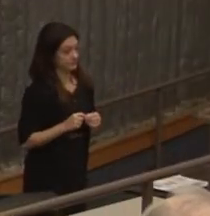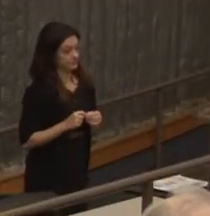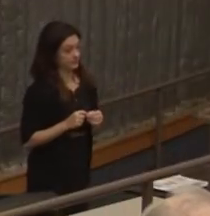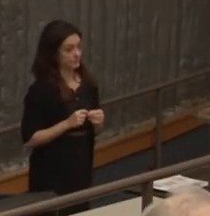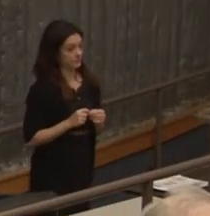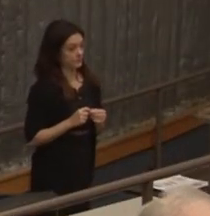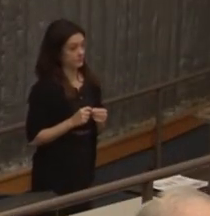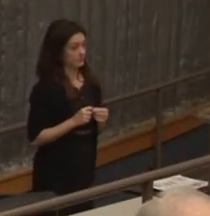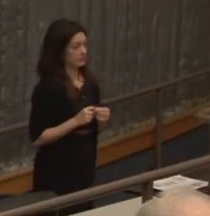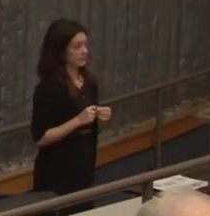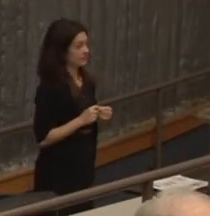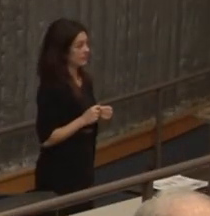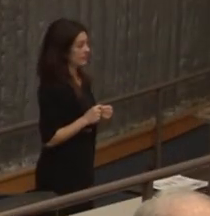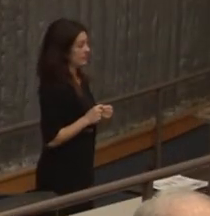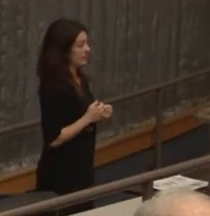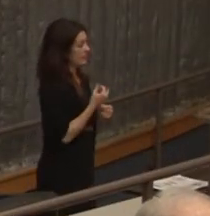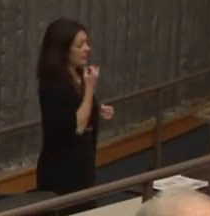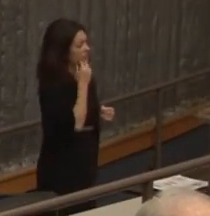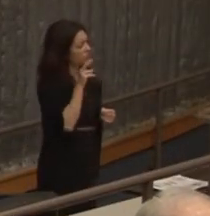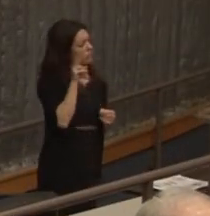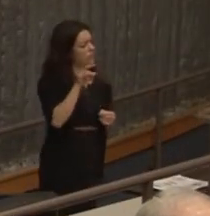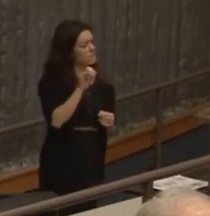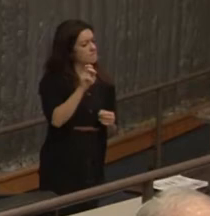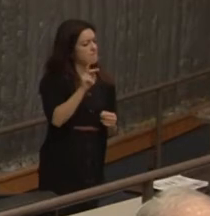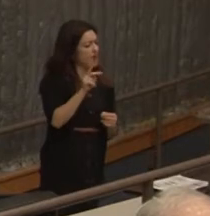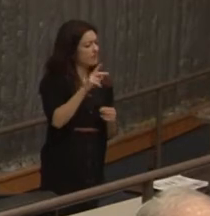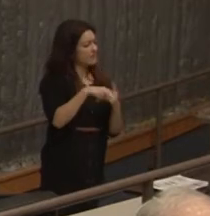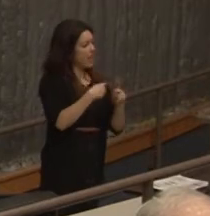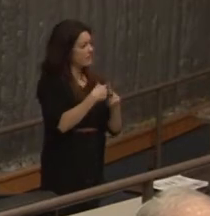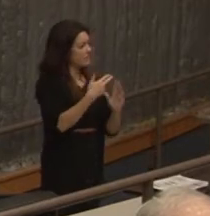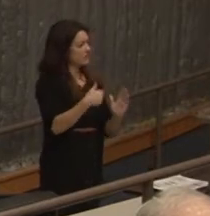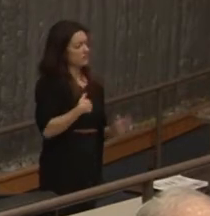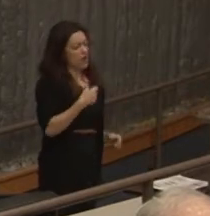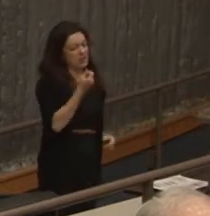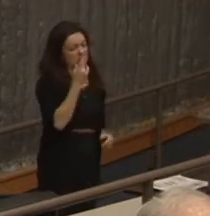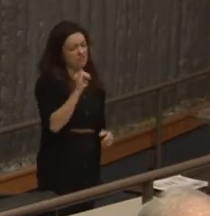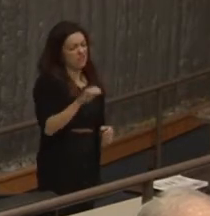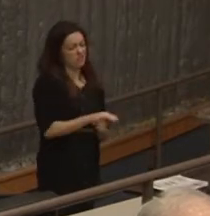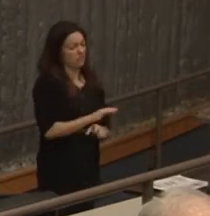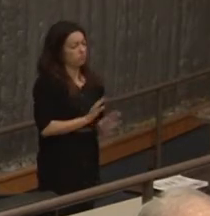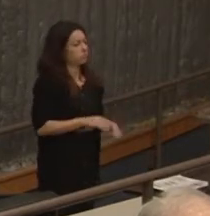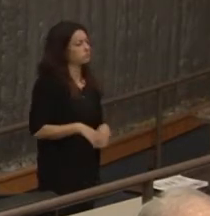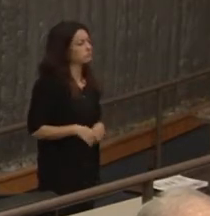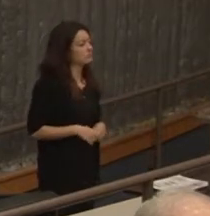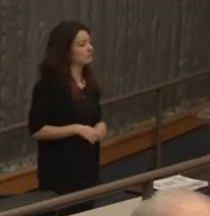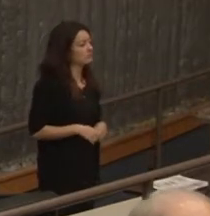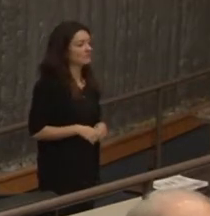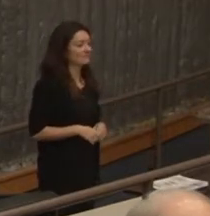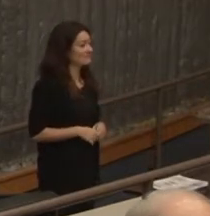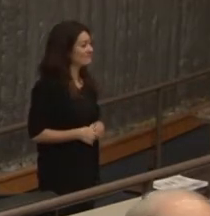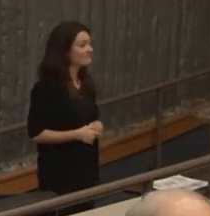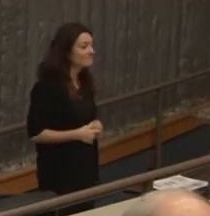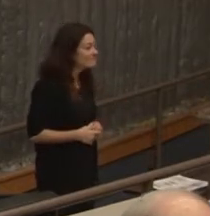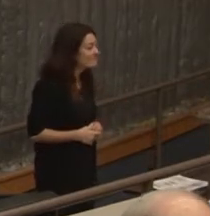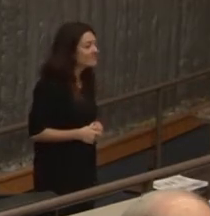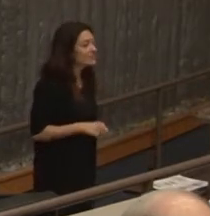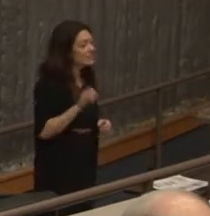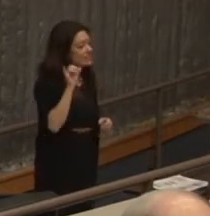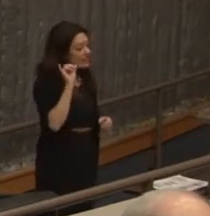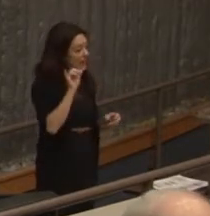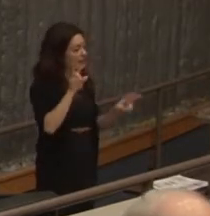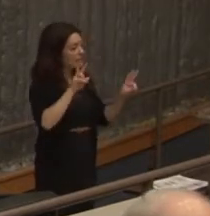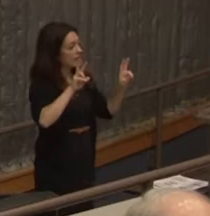look at a Bak painting and say, oh yes, I understand what this is all about. It is about